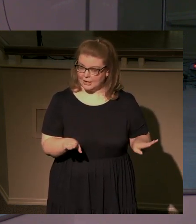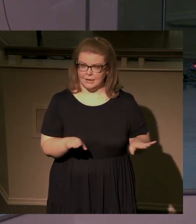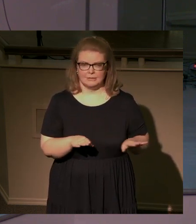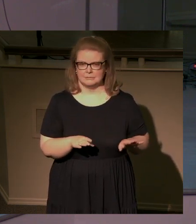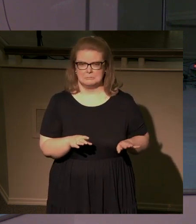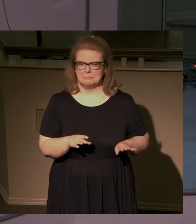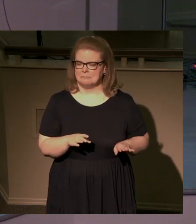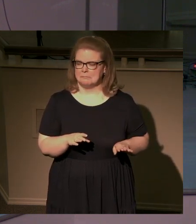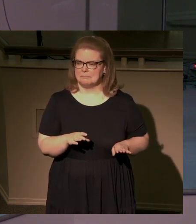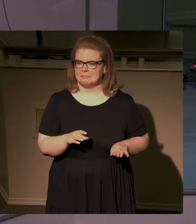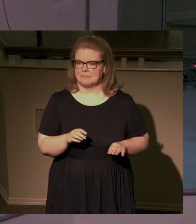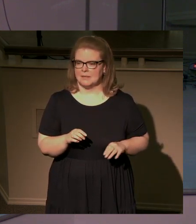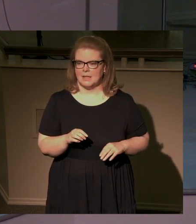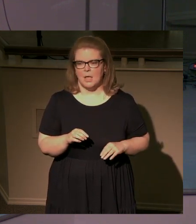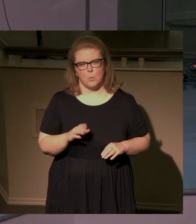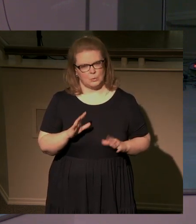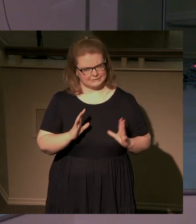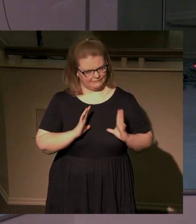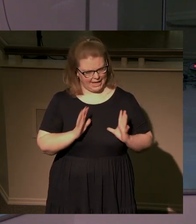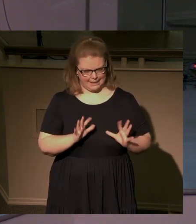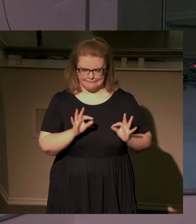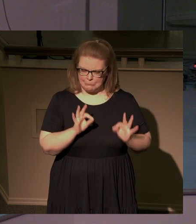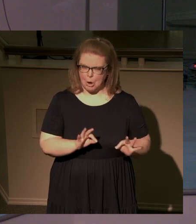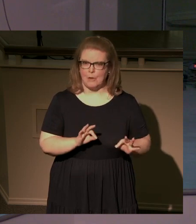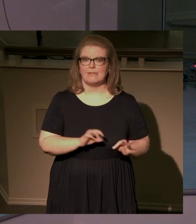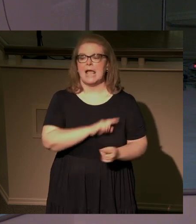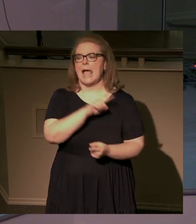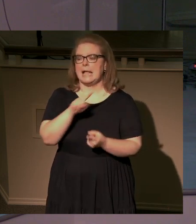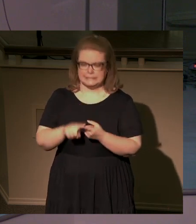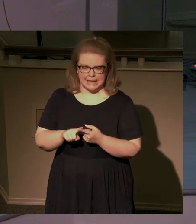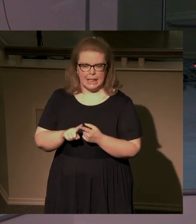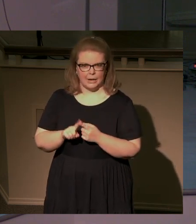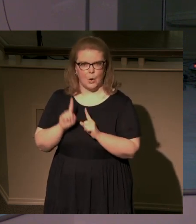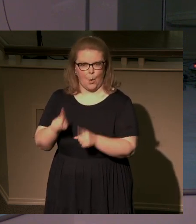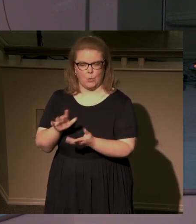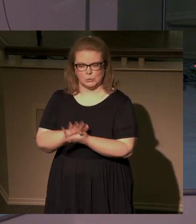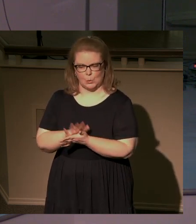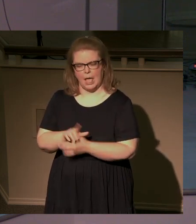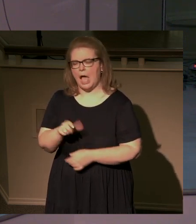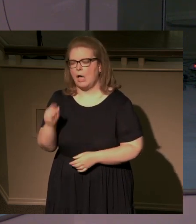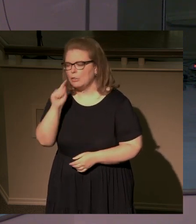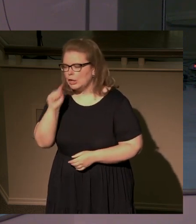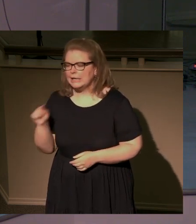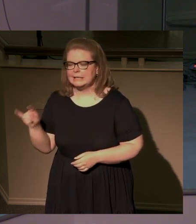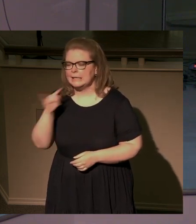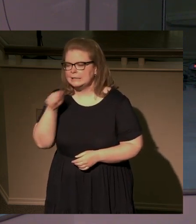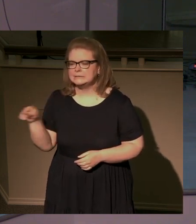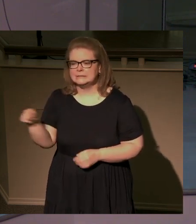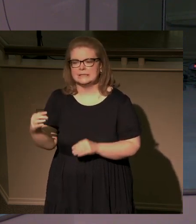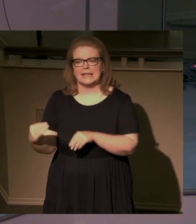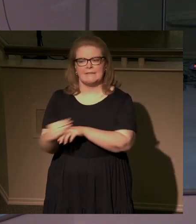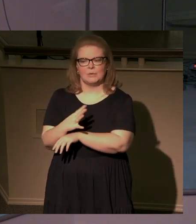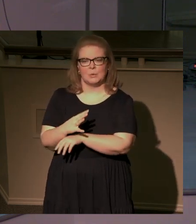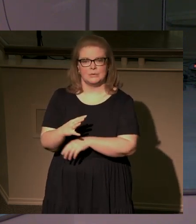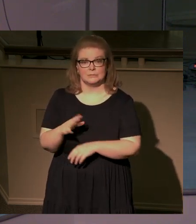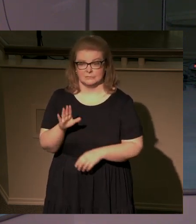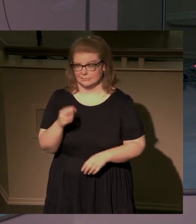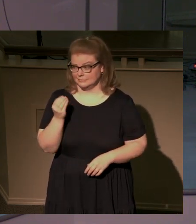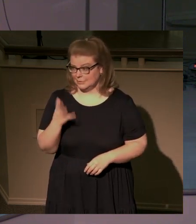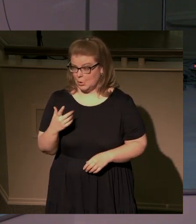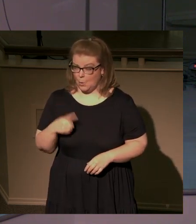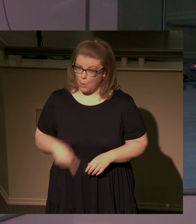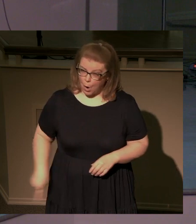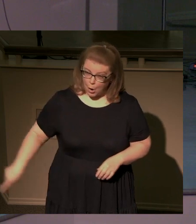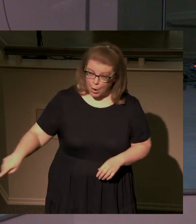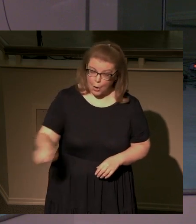My child didn't get bad till they went to school, honestly. Right? It's those other kids that influenced my child. I got news for you. We all were dead in our trespasses